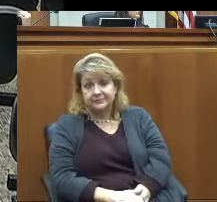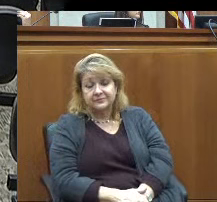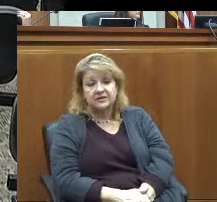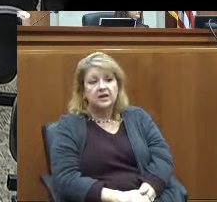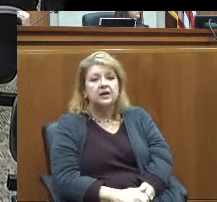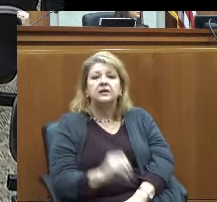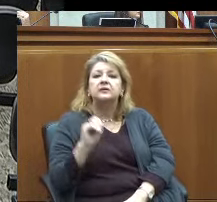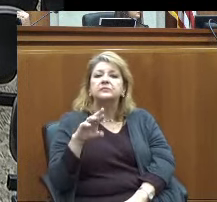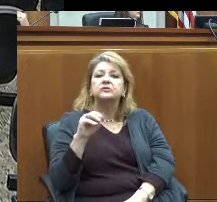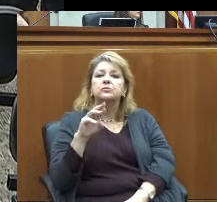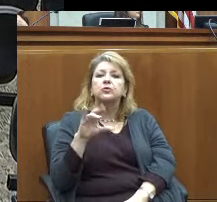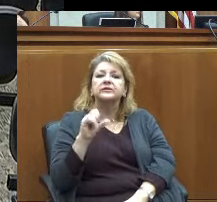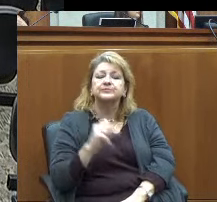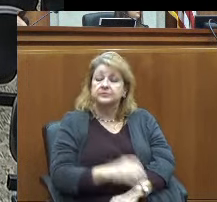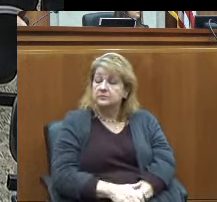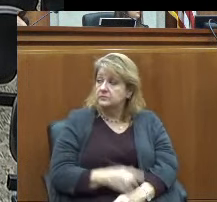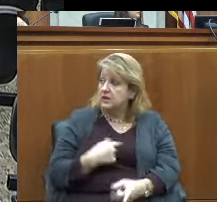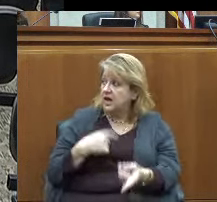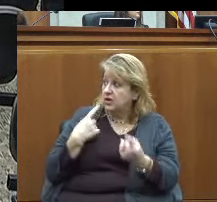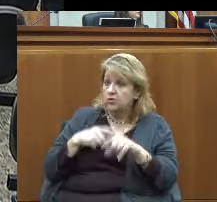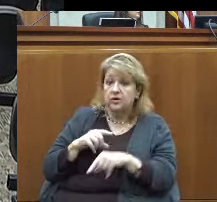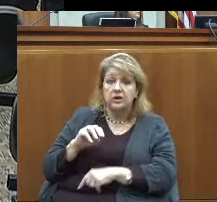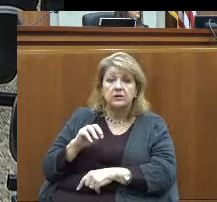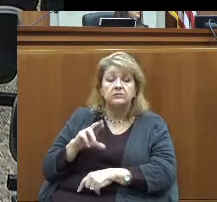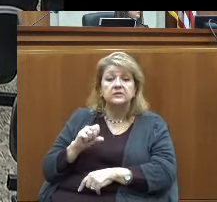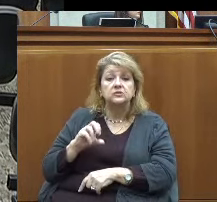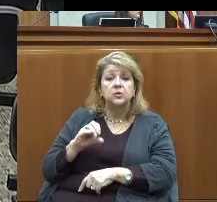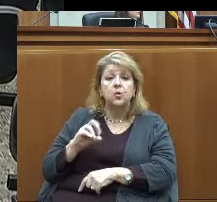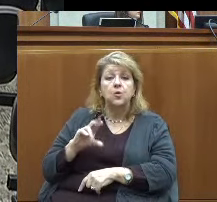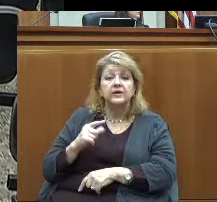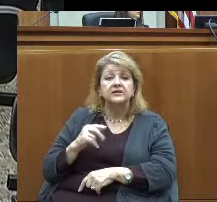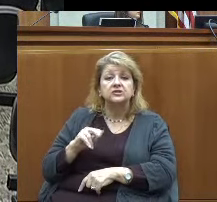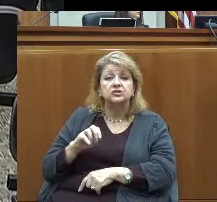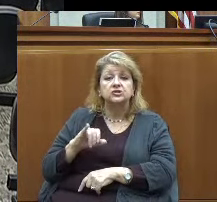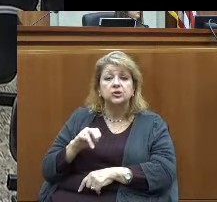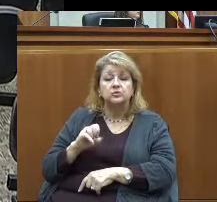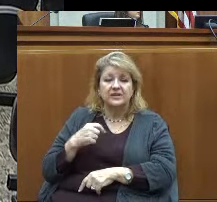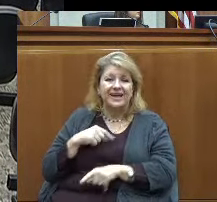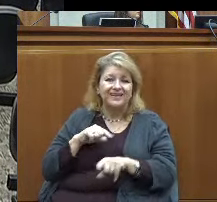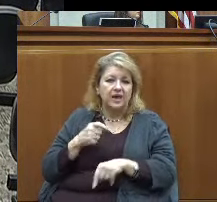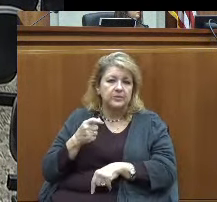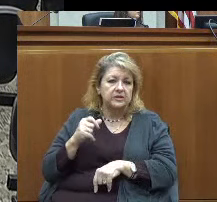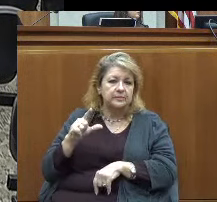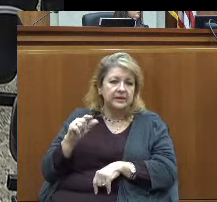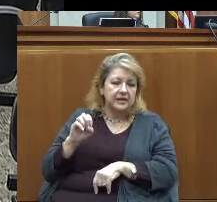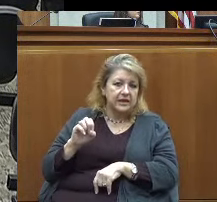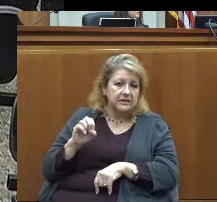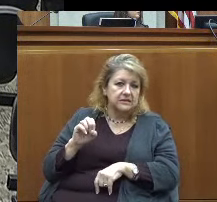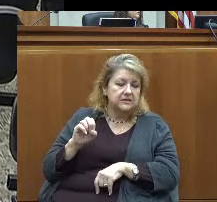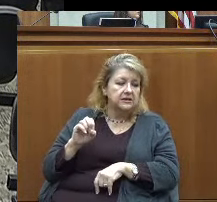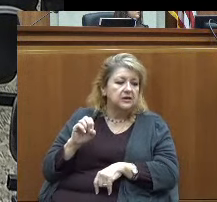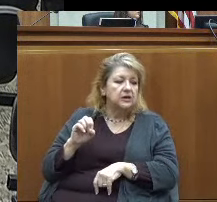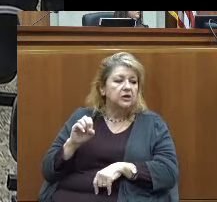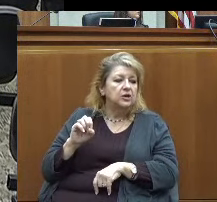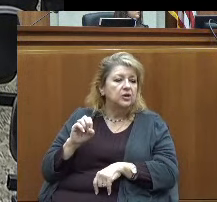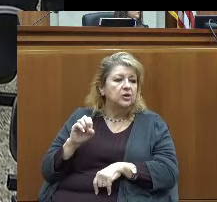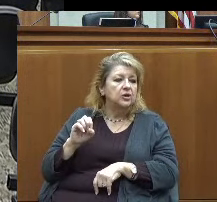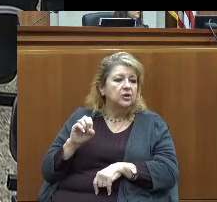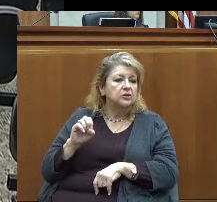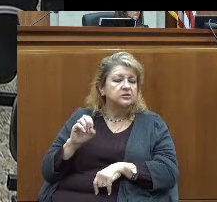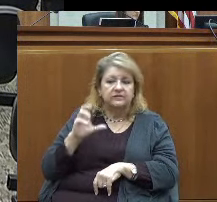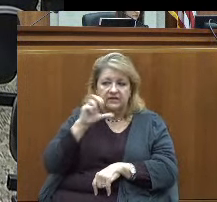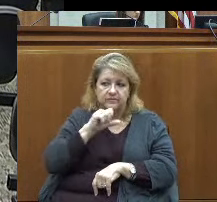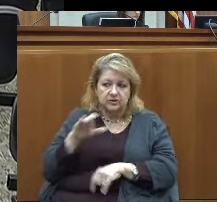Mr. Moore? Yeah, I agree with Ms. Jones. I came in a few minutes late, so I'll not be done to do my comments. But if you look